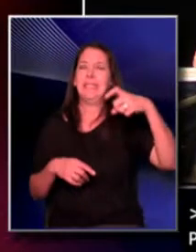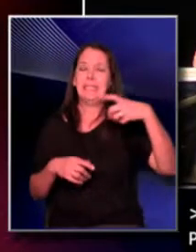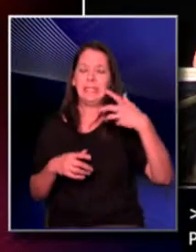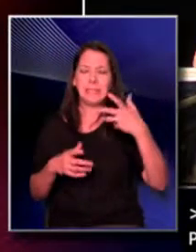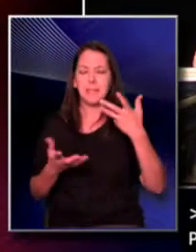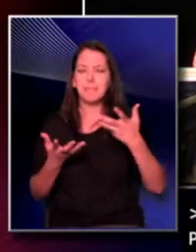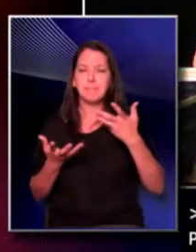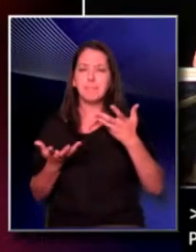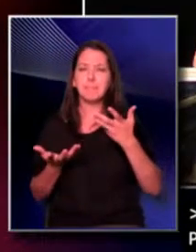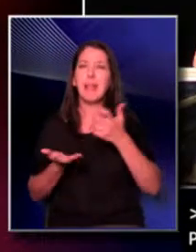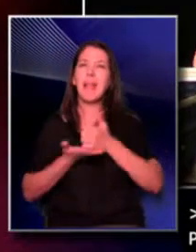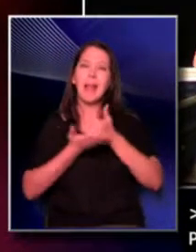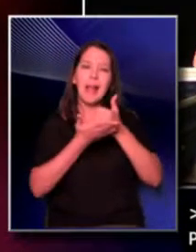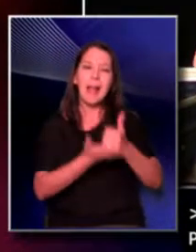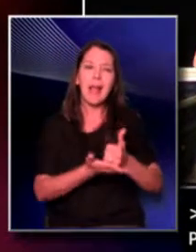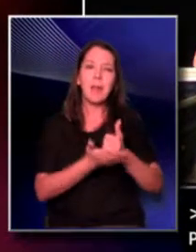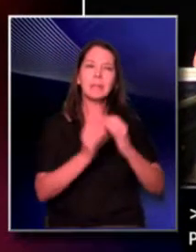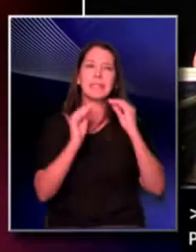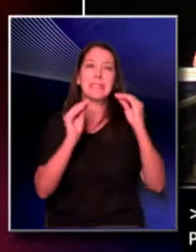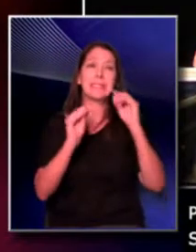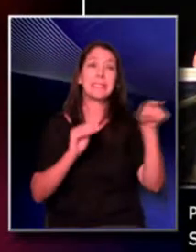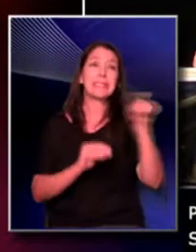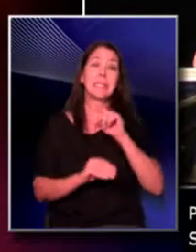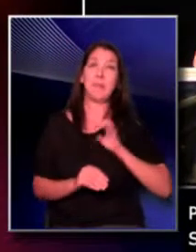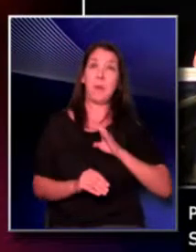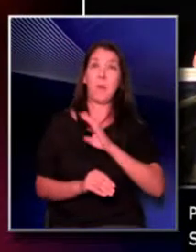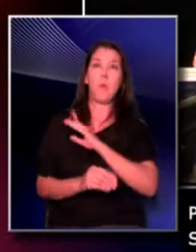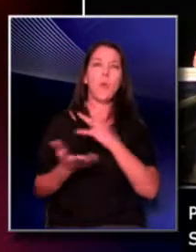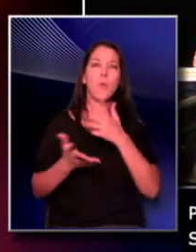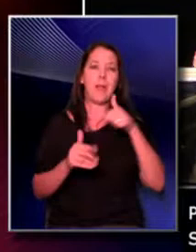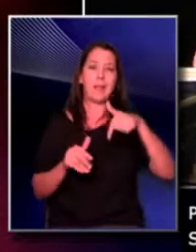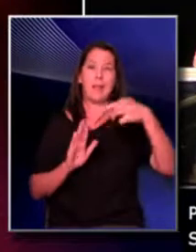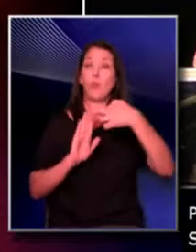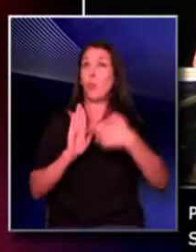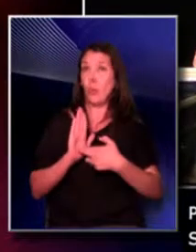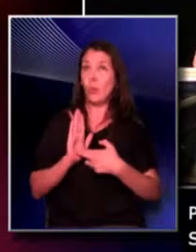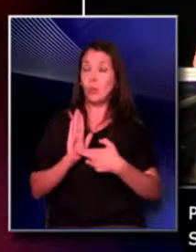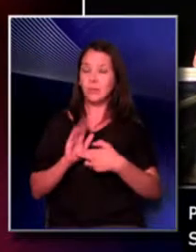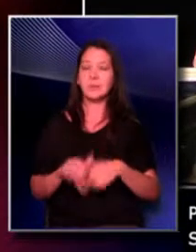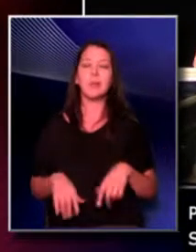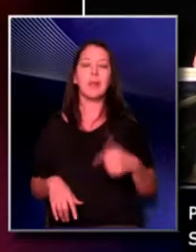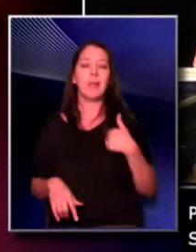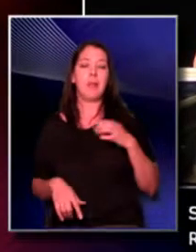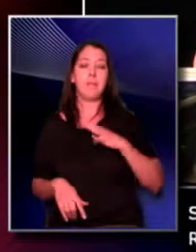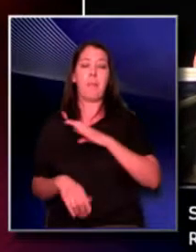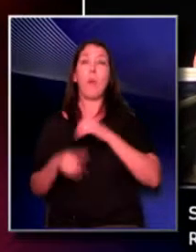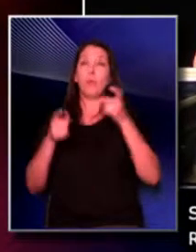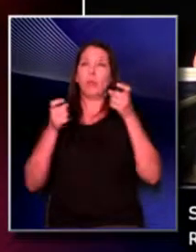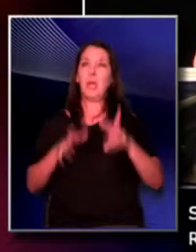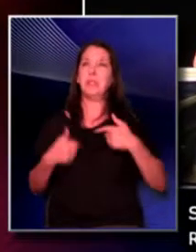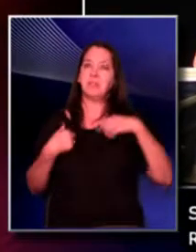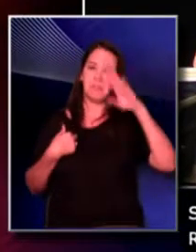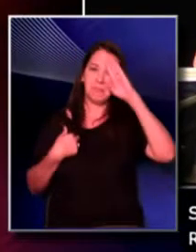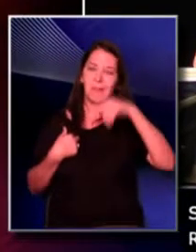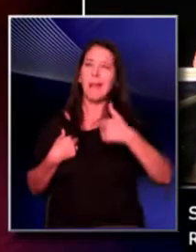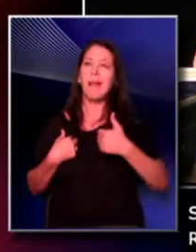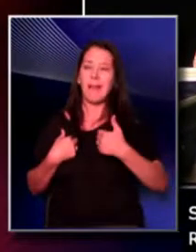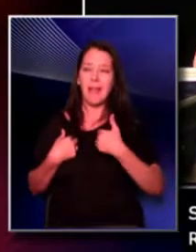possibly helping educate the board on what the roles are. As a board of directors, I know that we